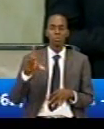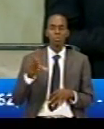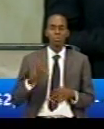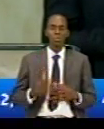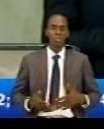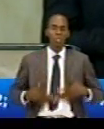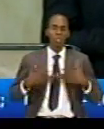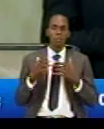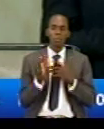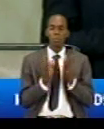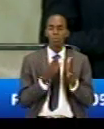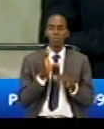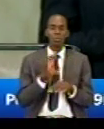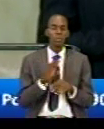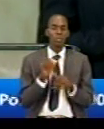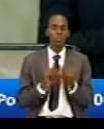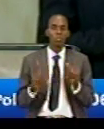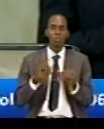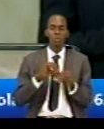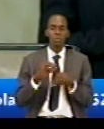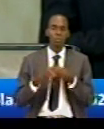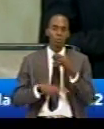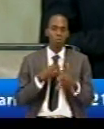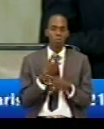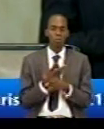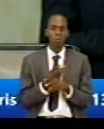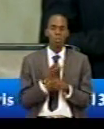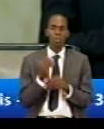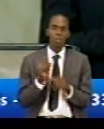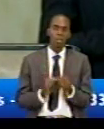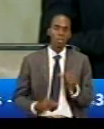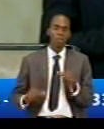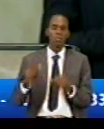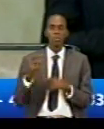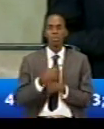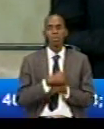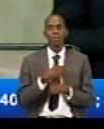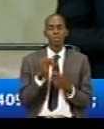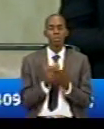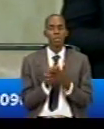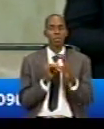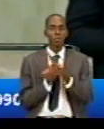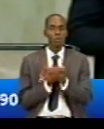worldwide, on daily basis, that no one among us